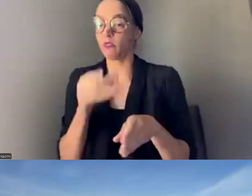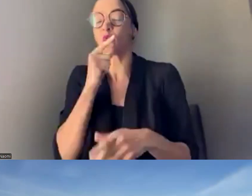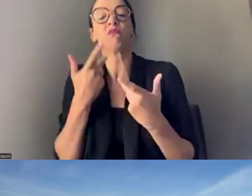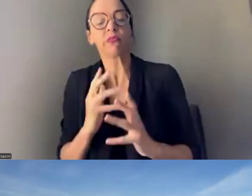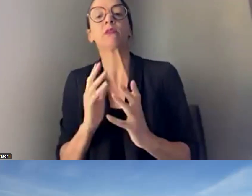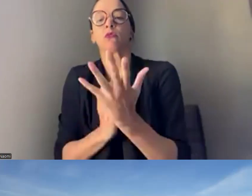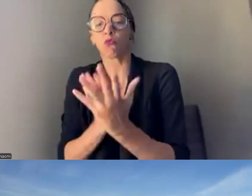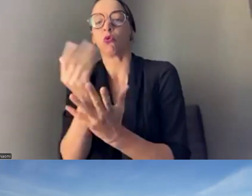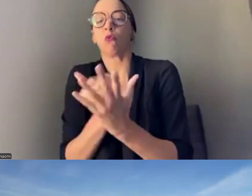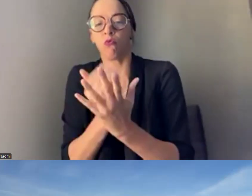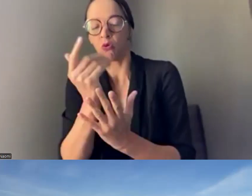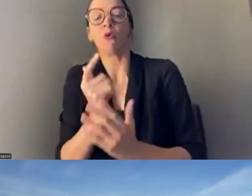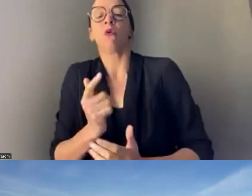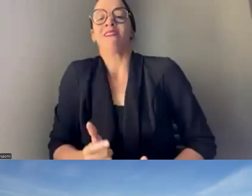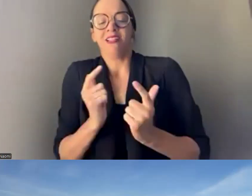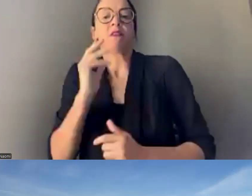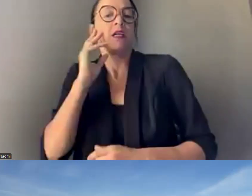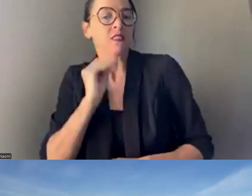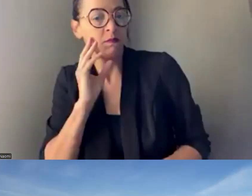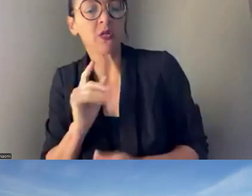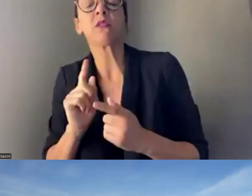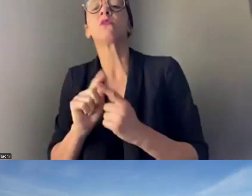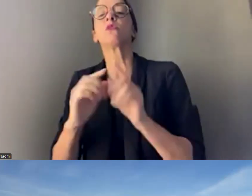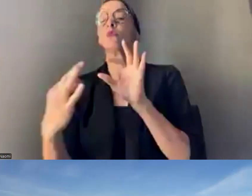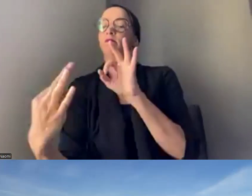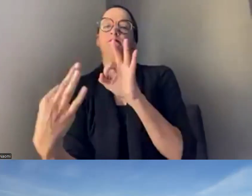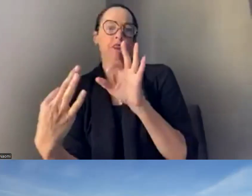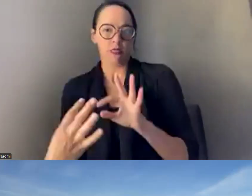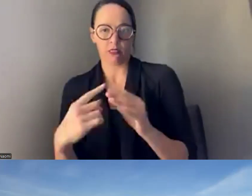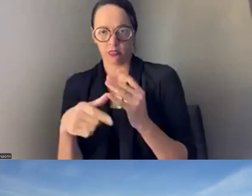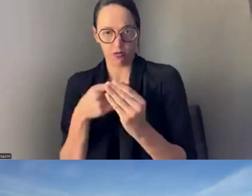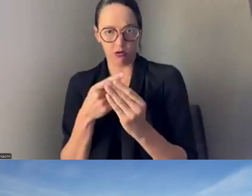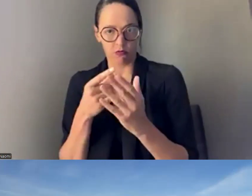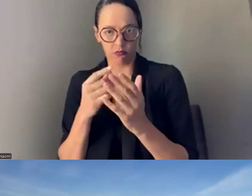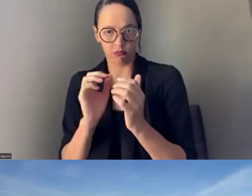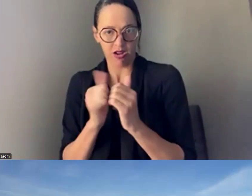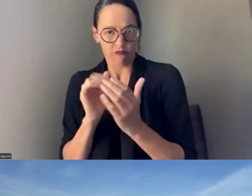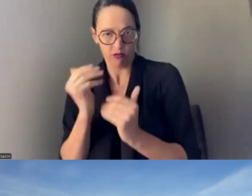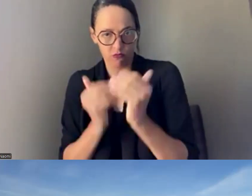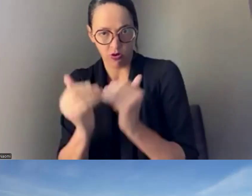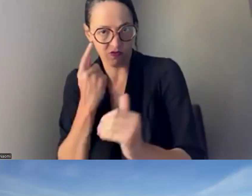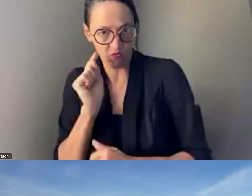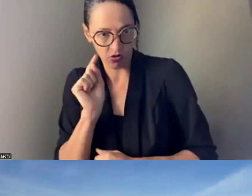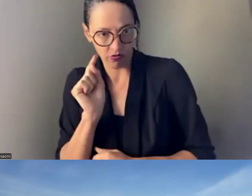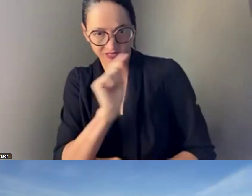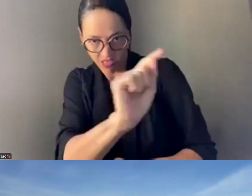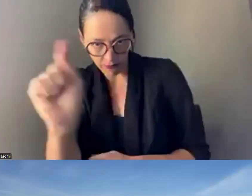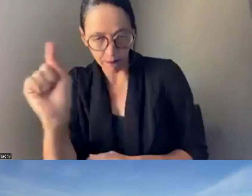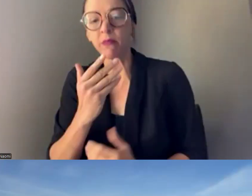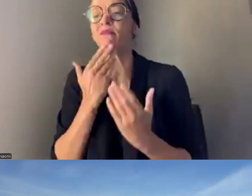committees. So thank you. I totally agree with you, Kimberly, in regards to the language barrier. This can also happen as